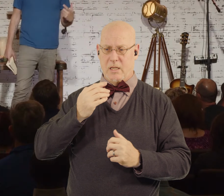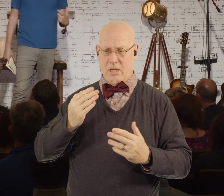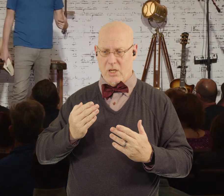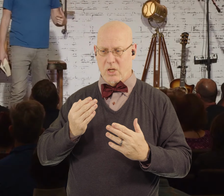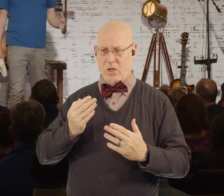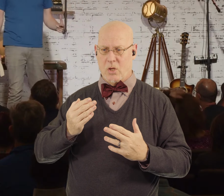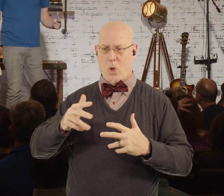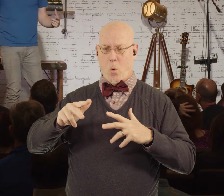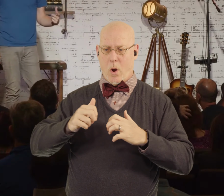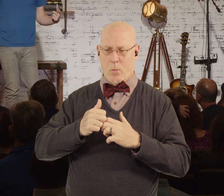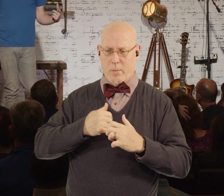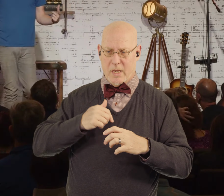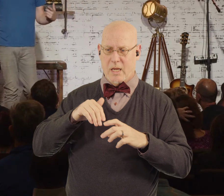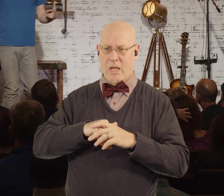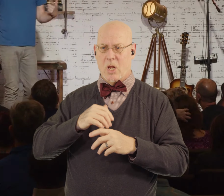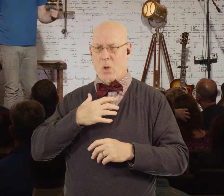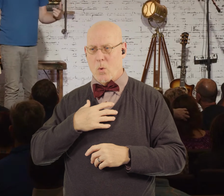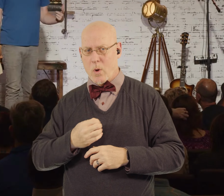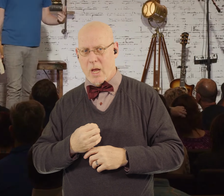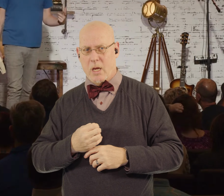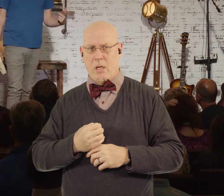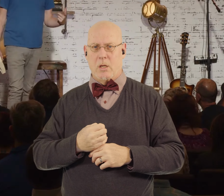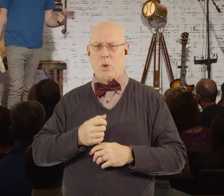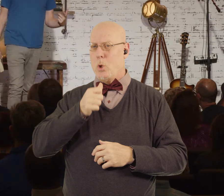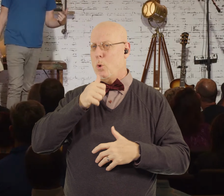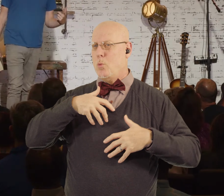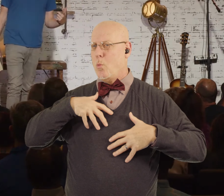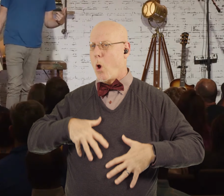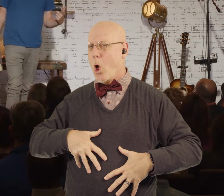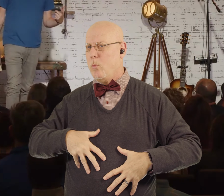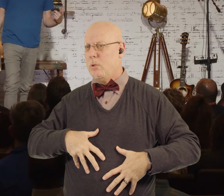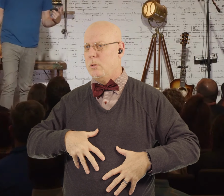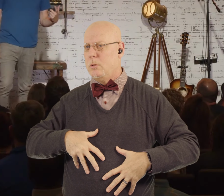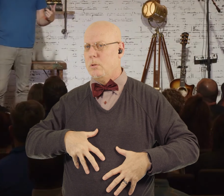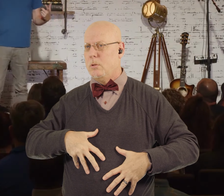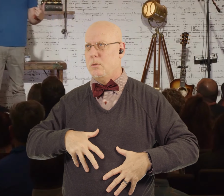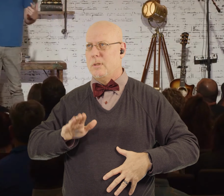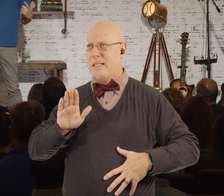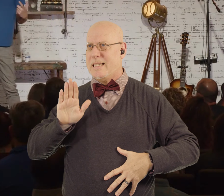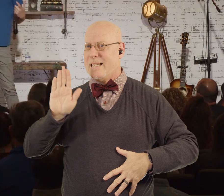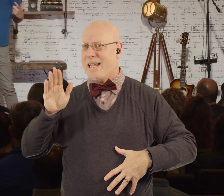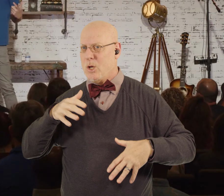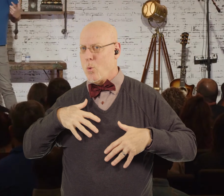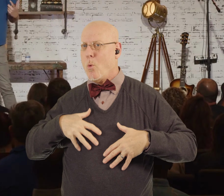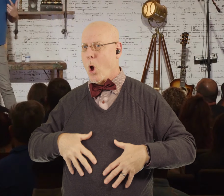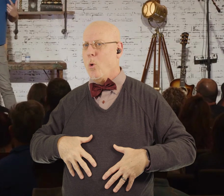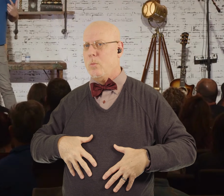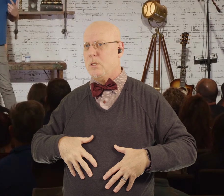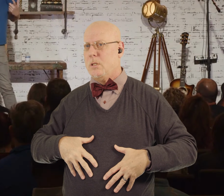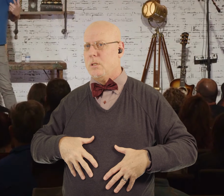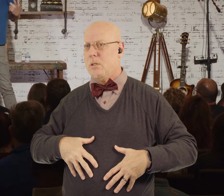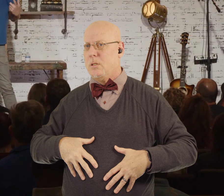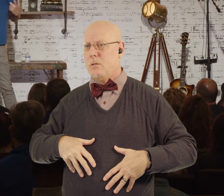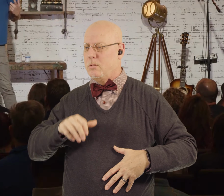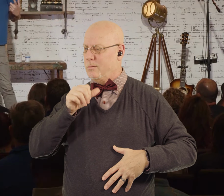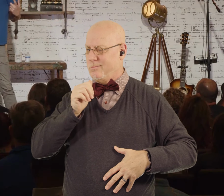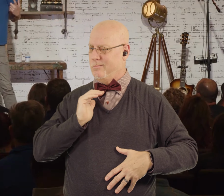And he says here, they'll walk with me in whites. Whose robes are those? They're his